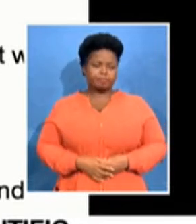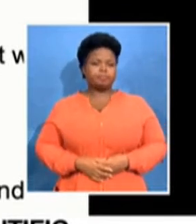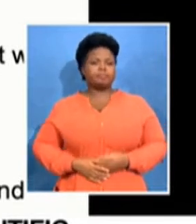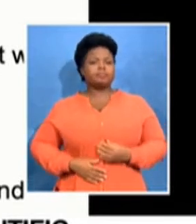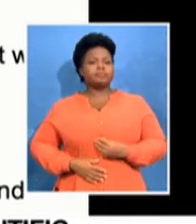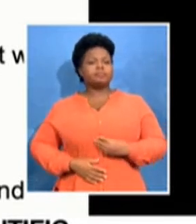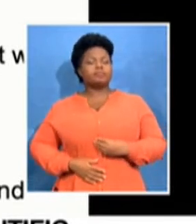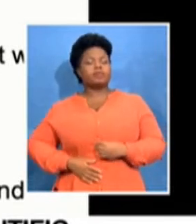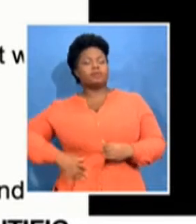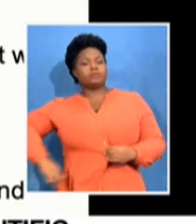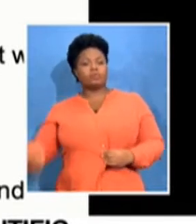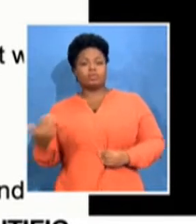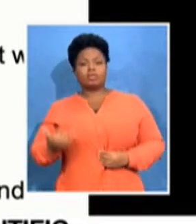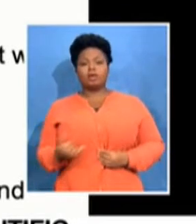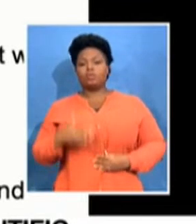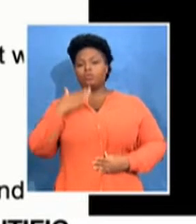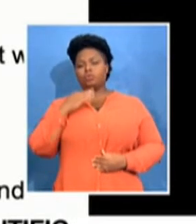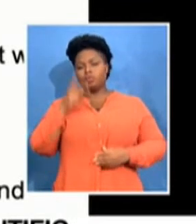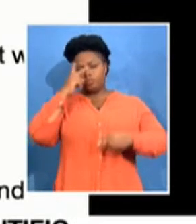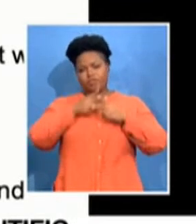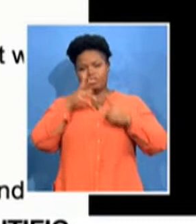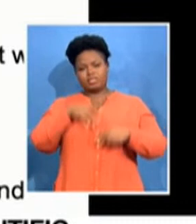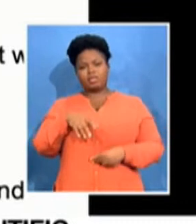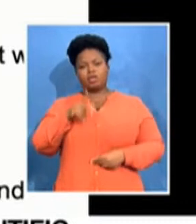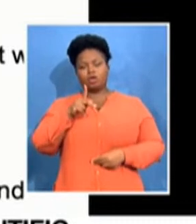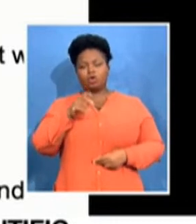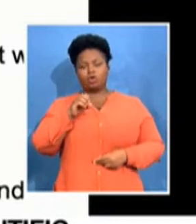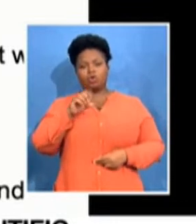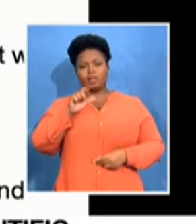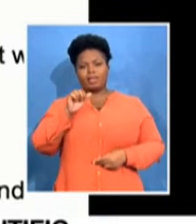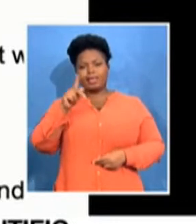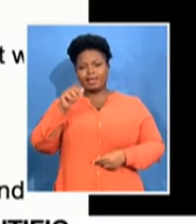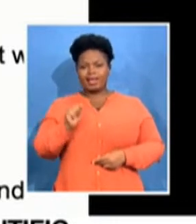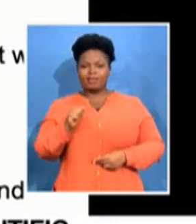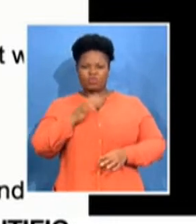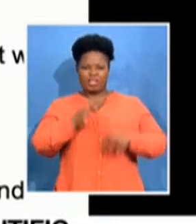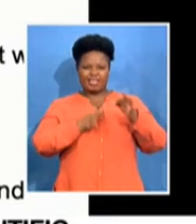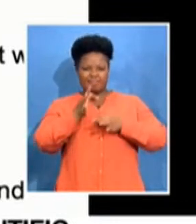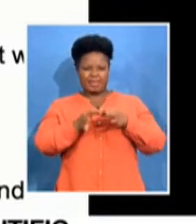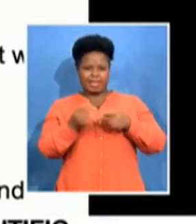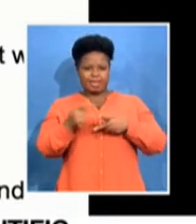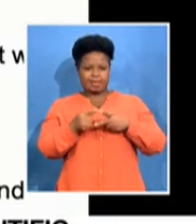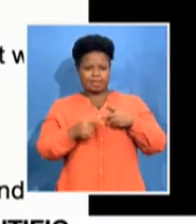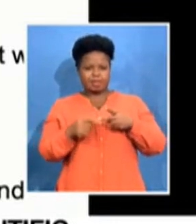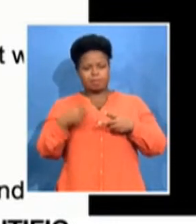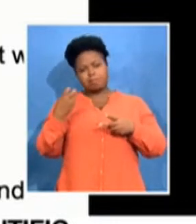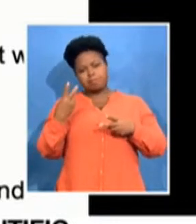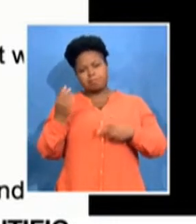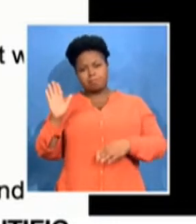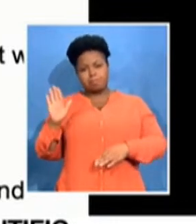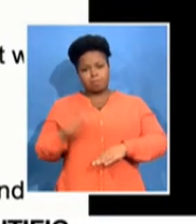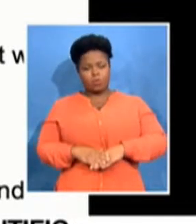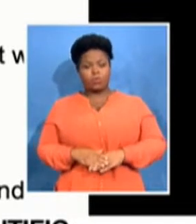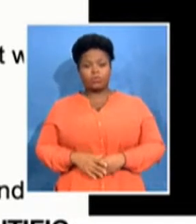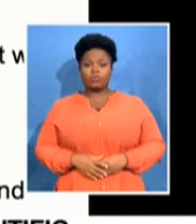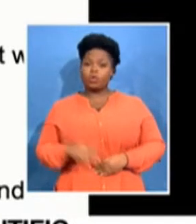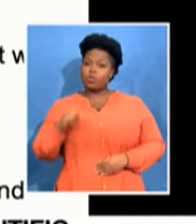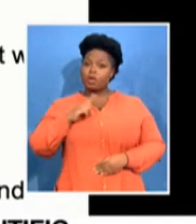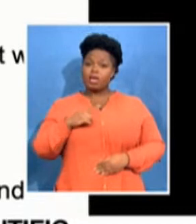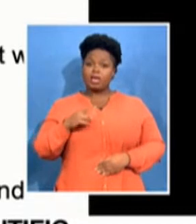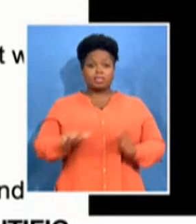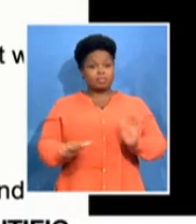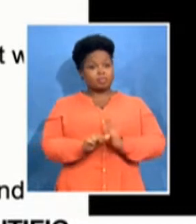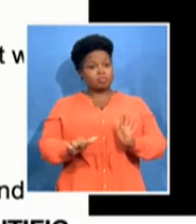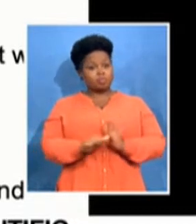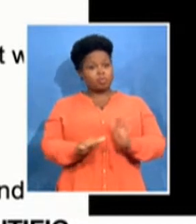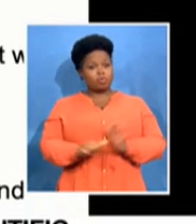just to explain the next 2 slides, because it was really, really important how we did that, not as